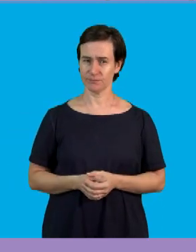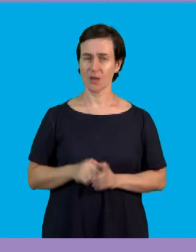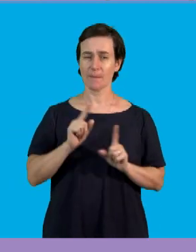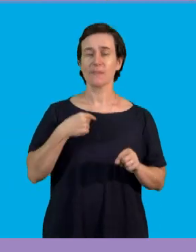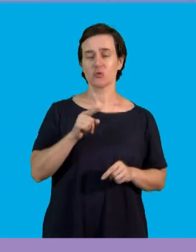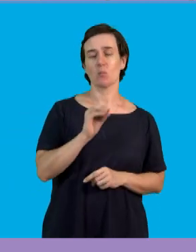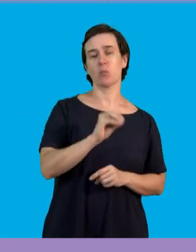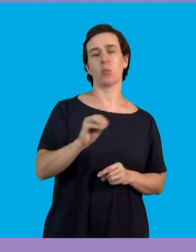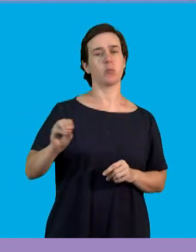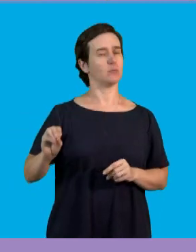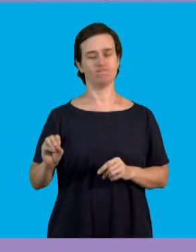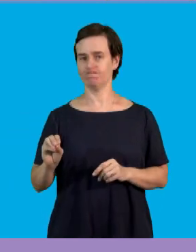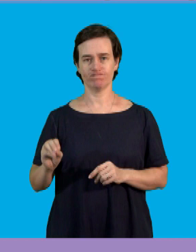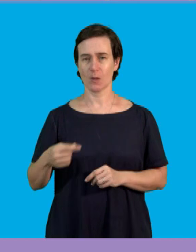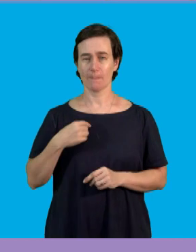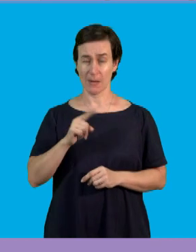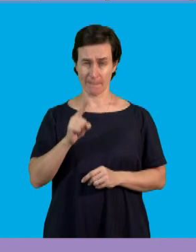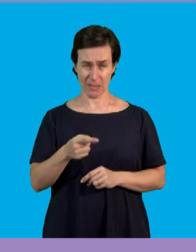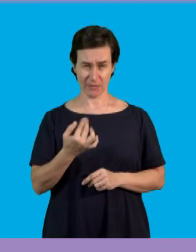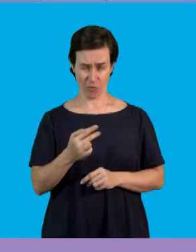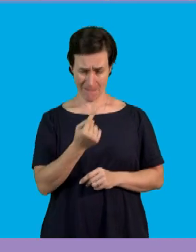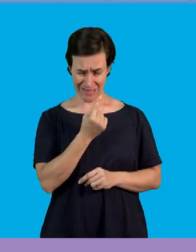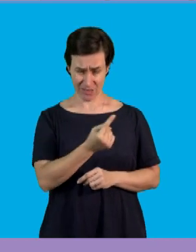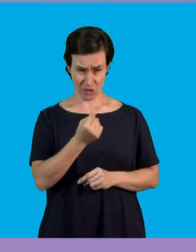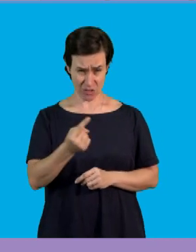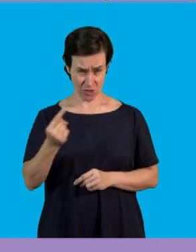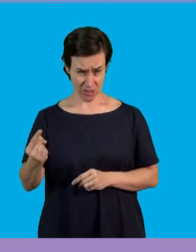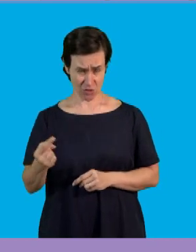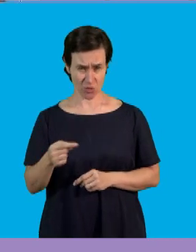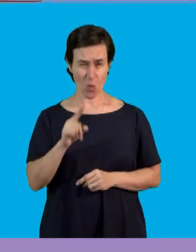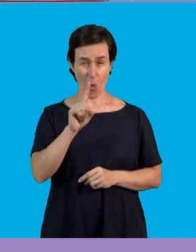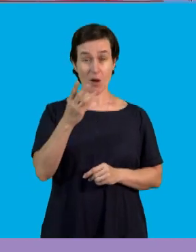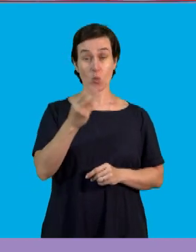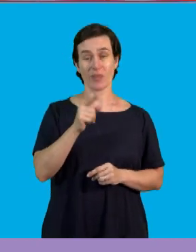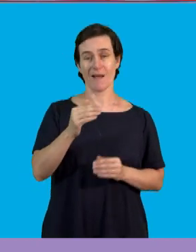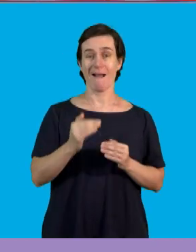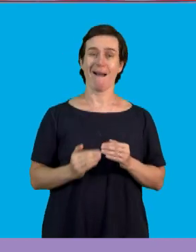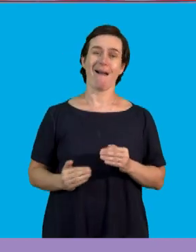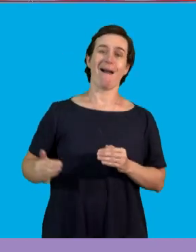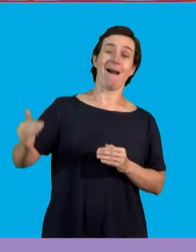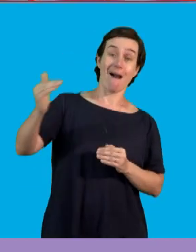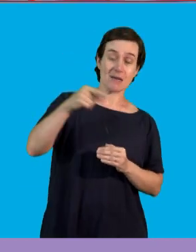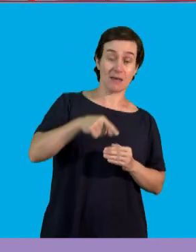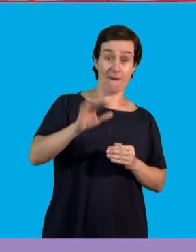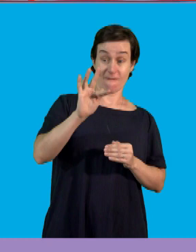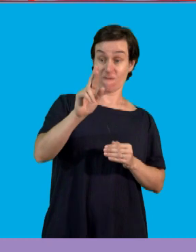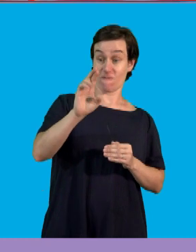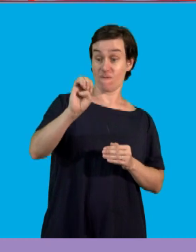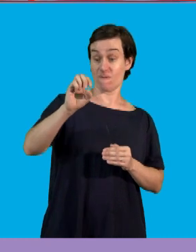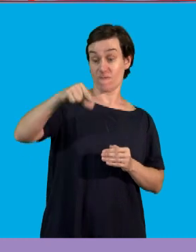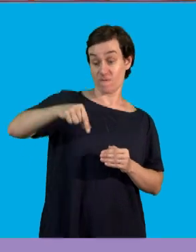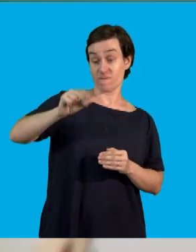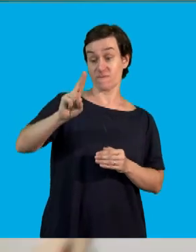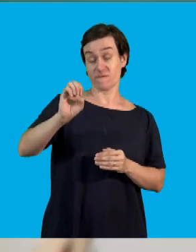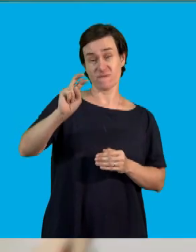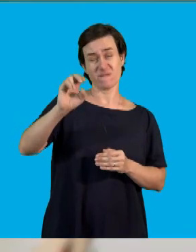do not just list these prime factors. I have to take from each of them the one with the highest frequency,